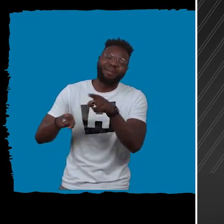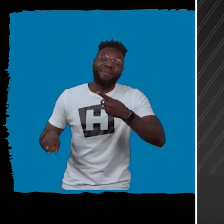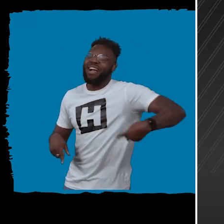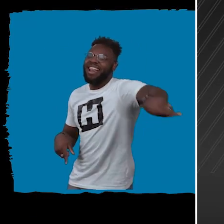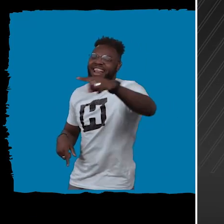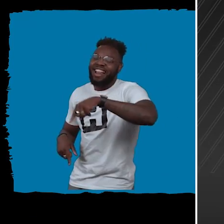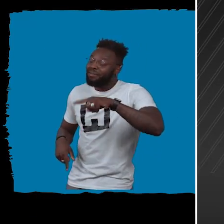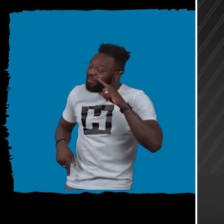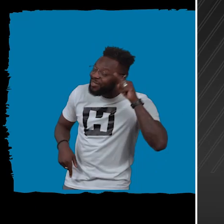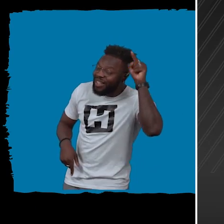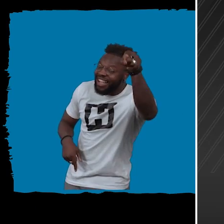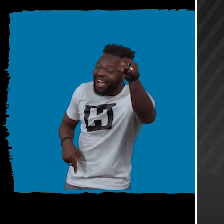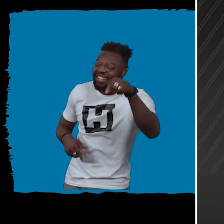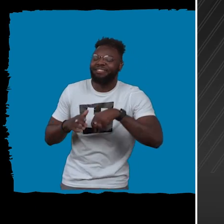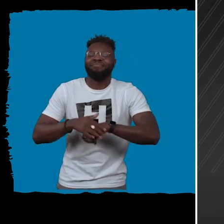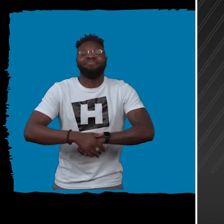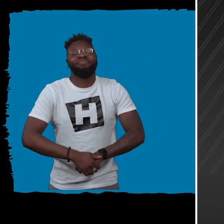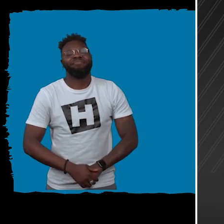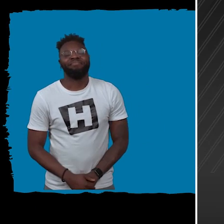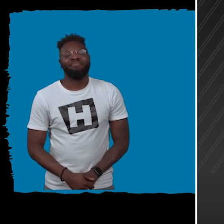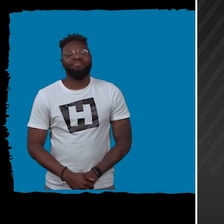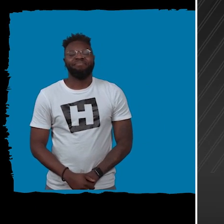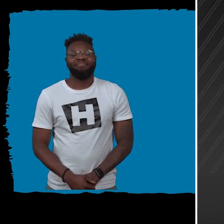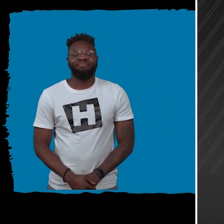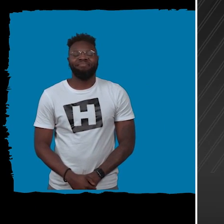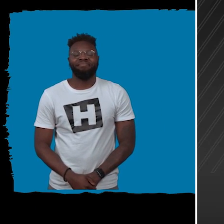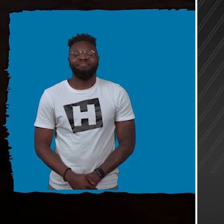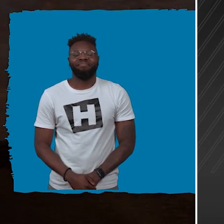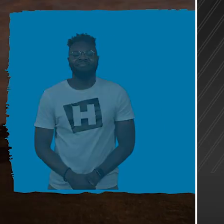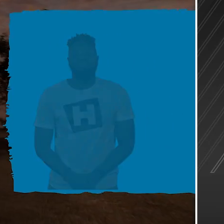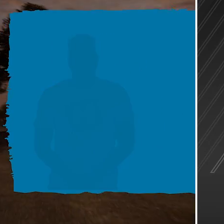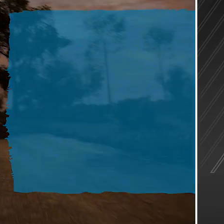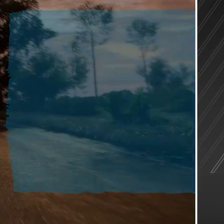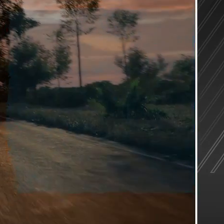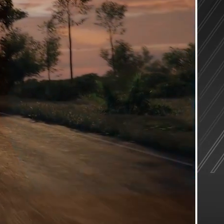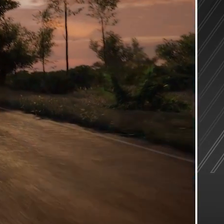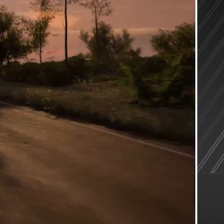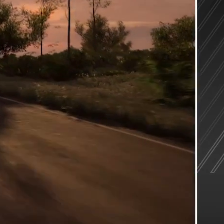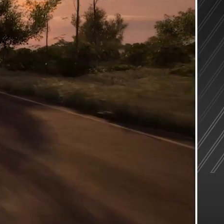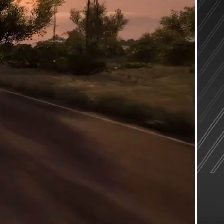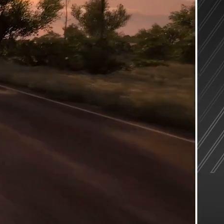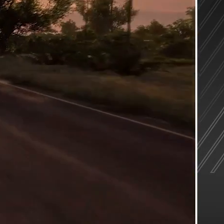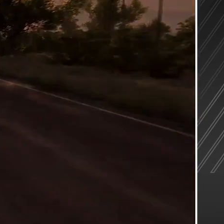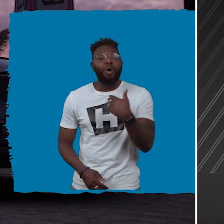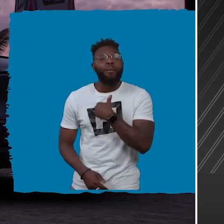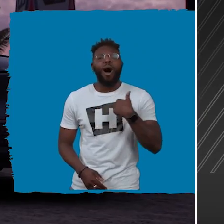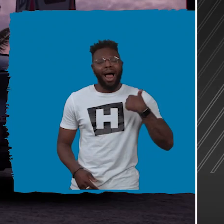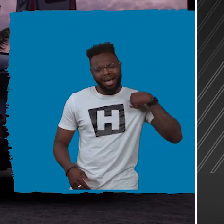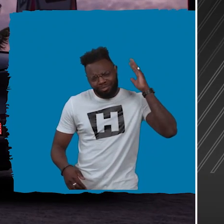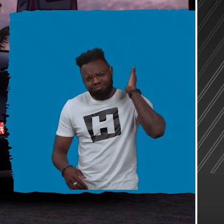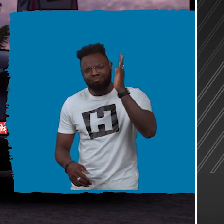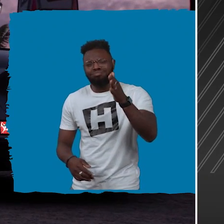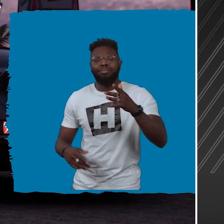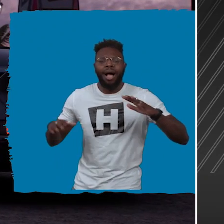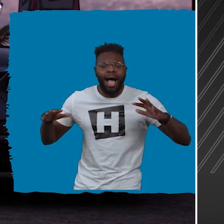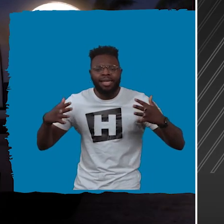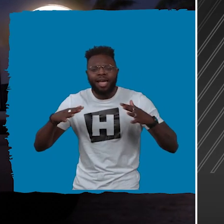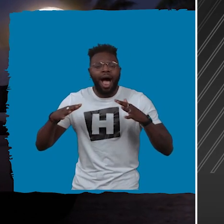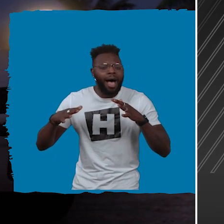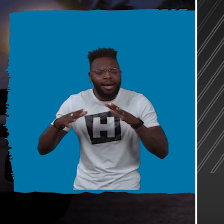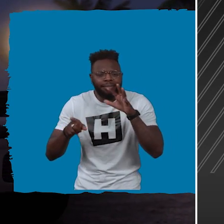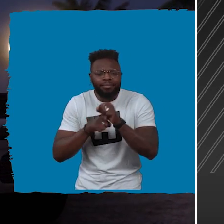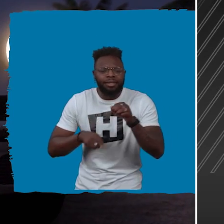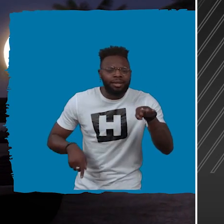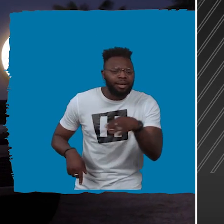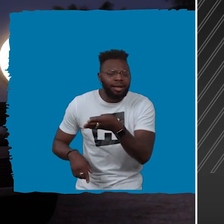them in game, and that's when the feedback loop really started. We started sending videos off to our consultants, to subject matter experts,